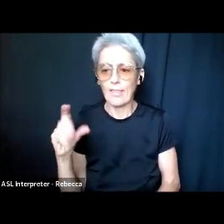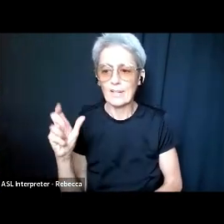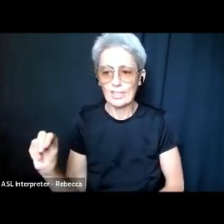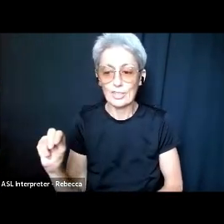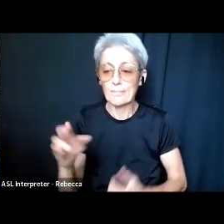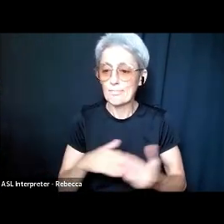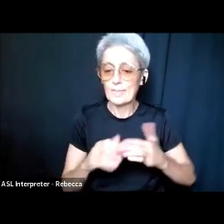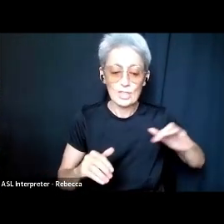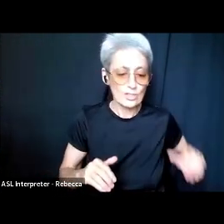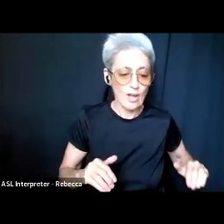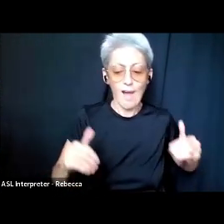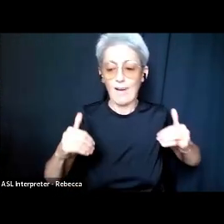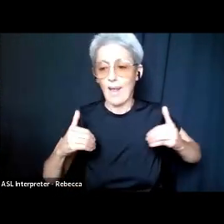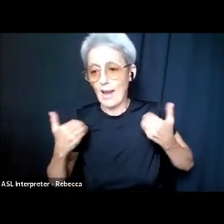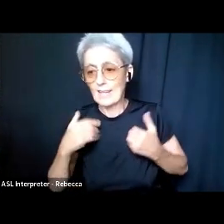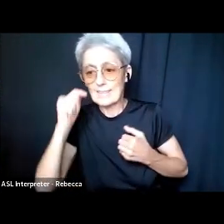adult.